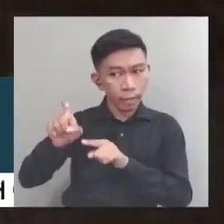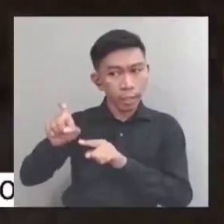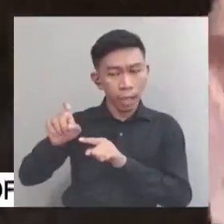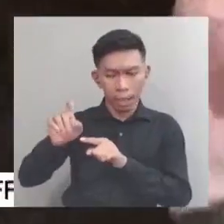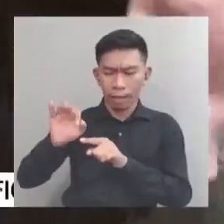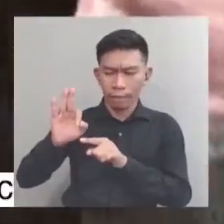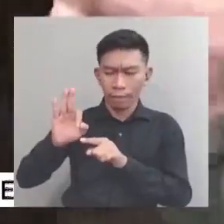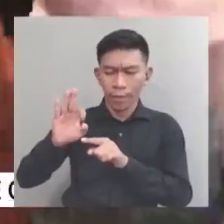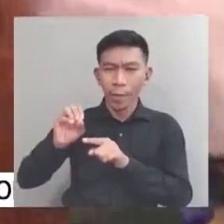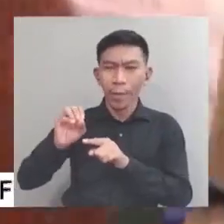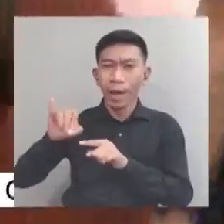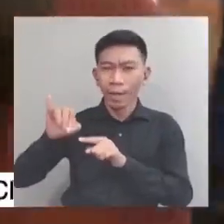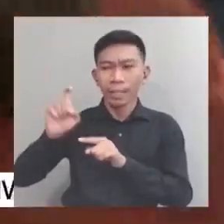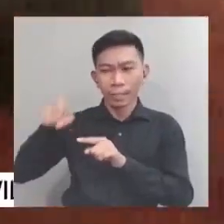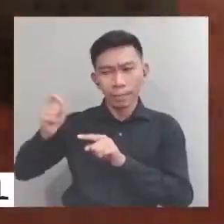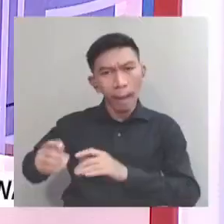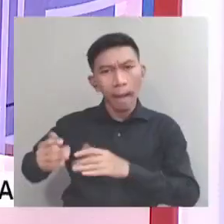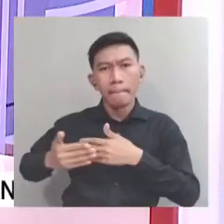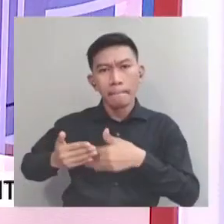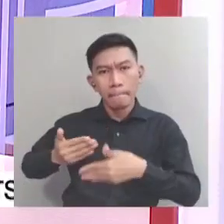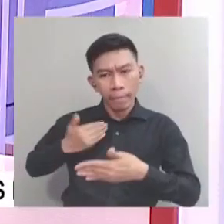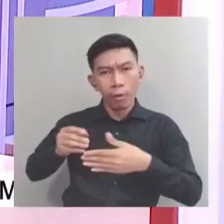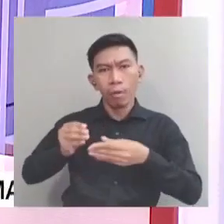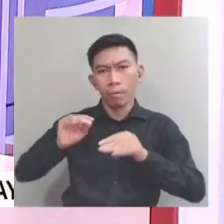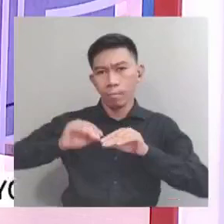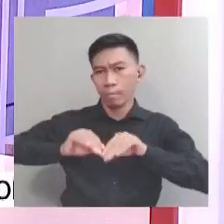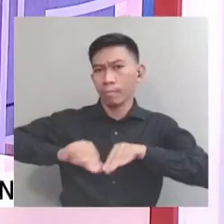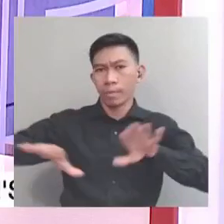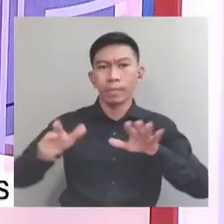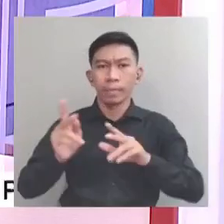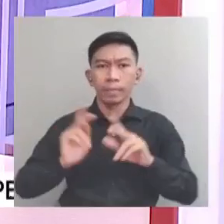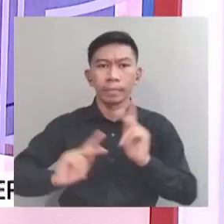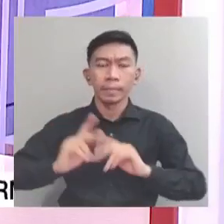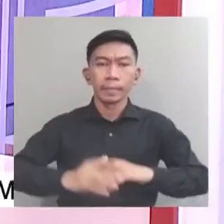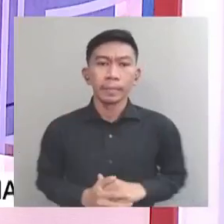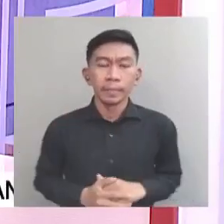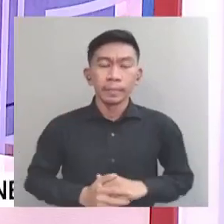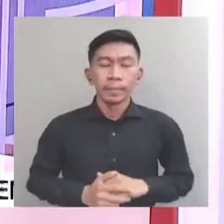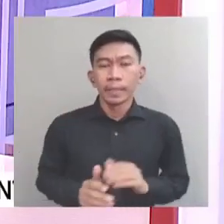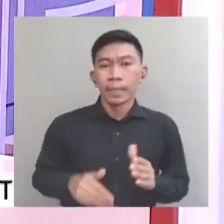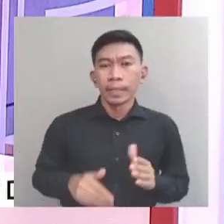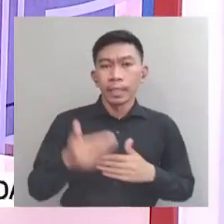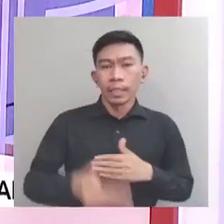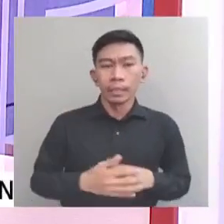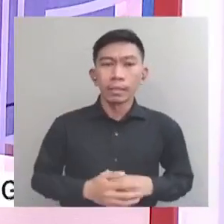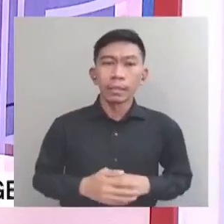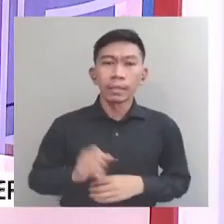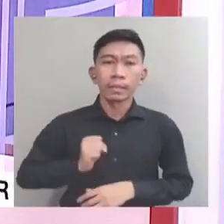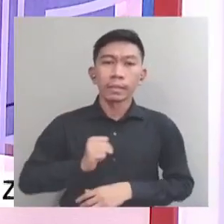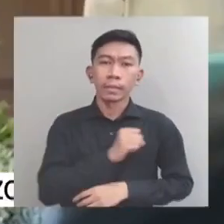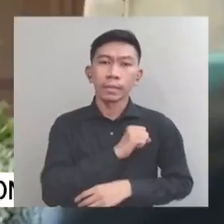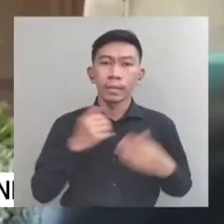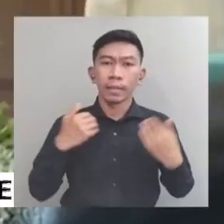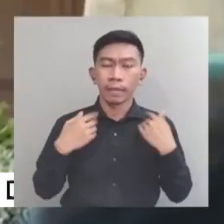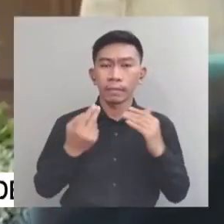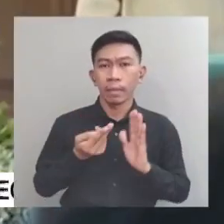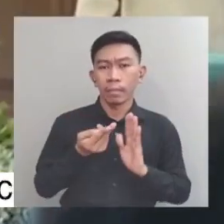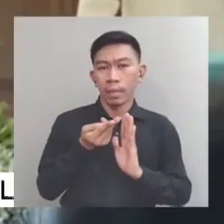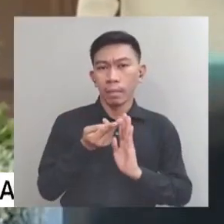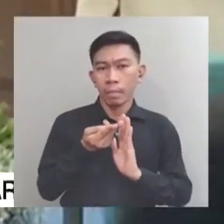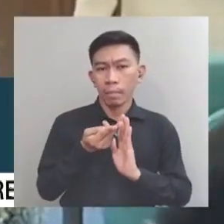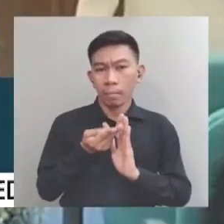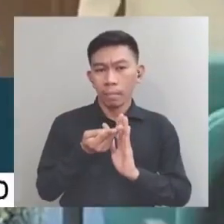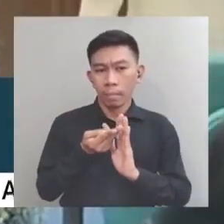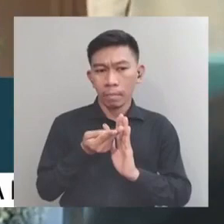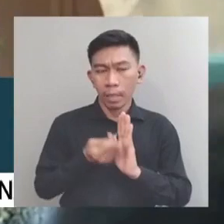lot, Katrina Domingo, there joining us on the line. The Senate held necrological rites for the late Senator Rodolfo Biazon. The former